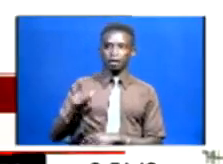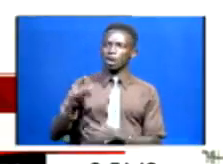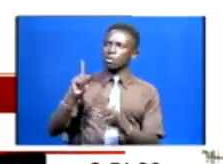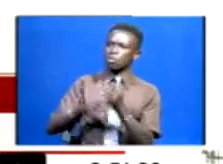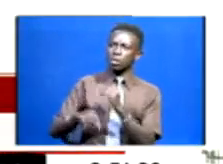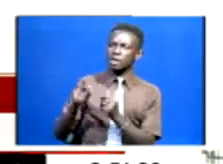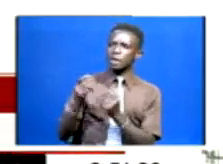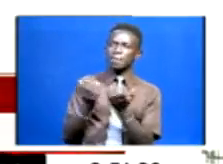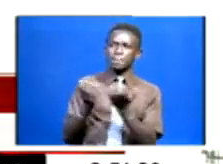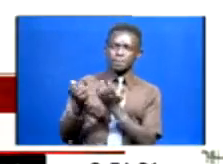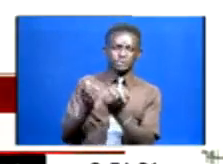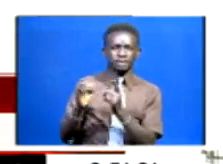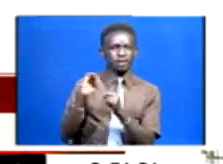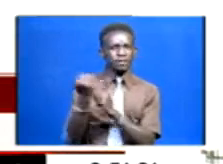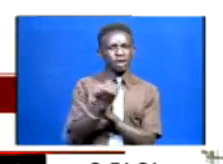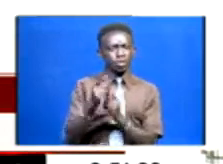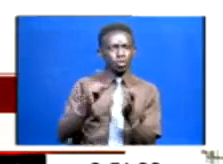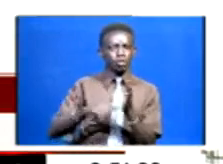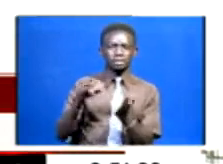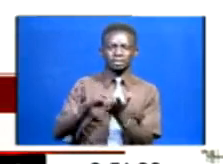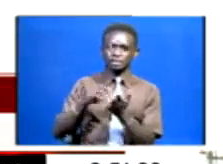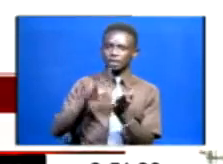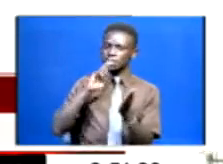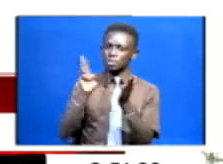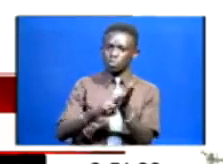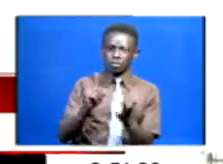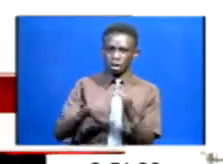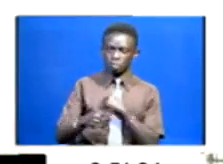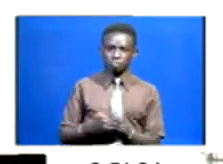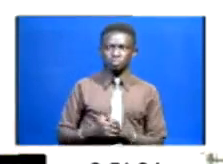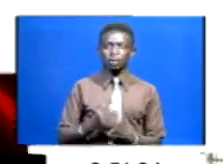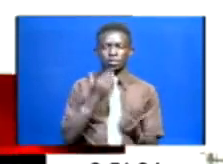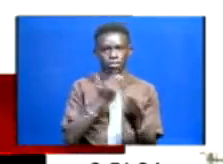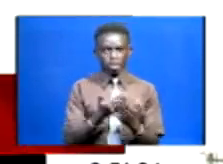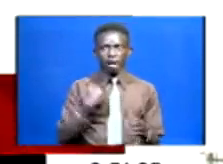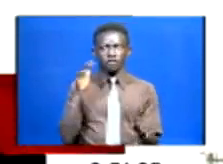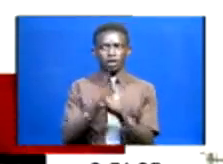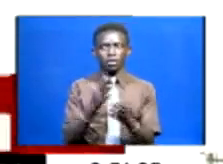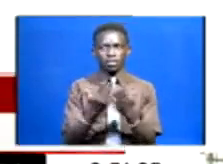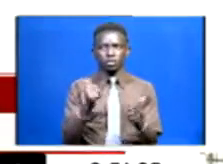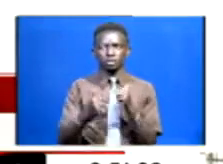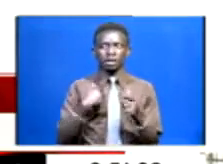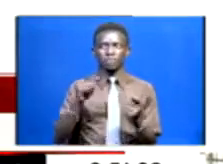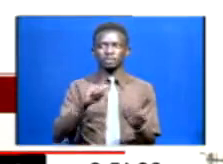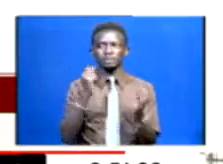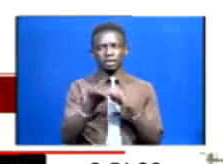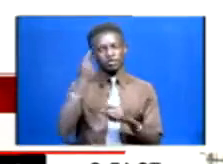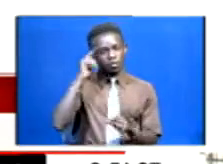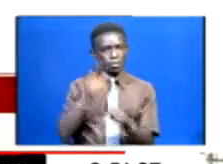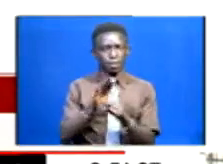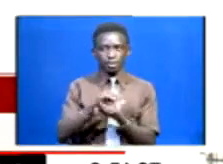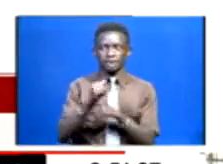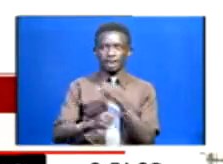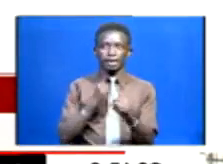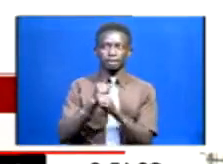within the digital space? What's the status report? Thank you so much. There are a lot of things that have changed for many years until today.